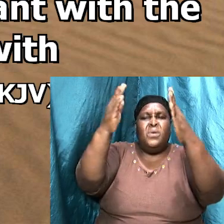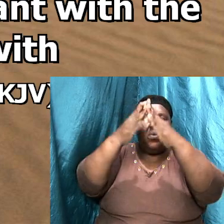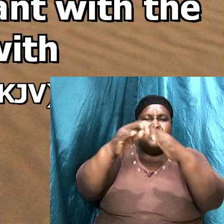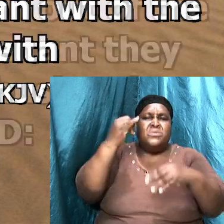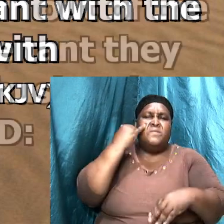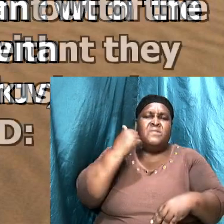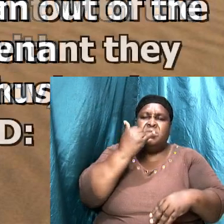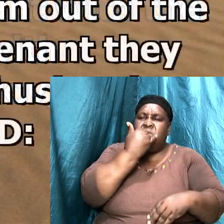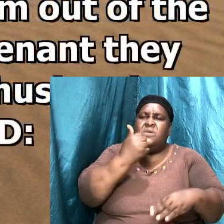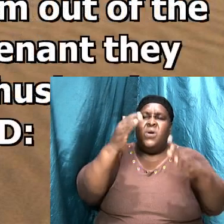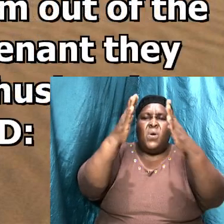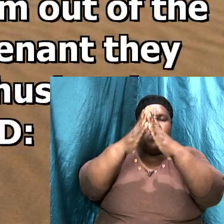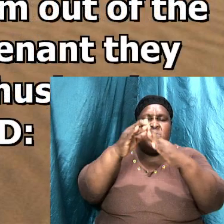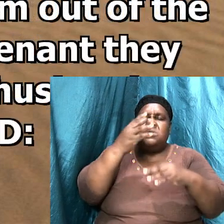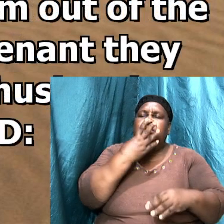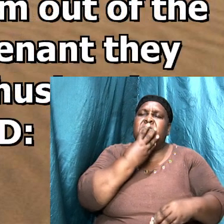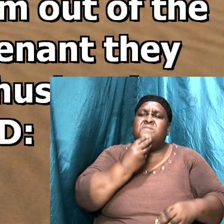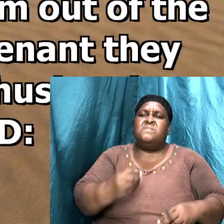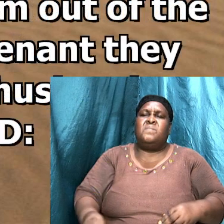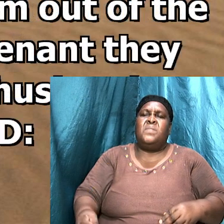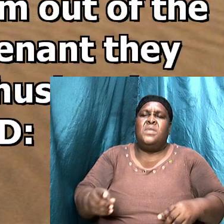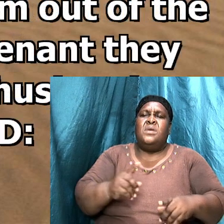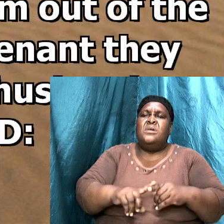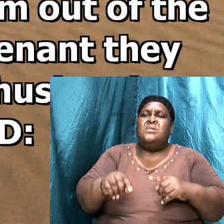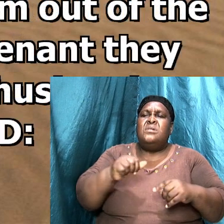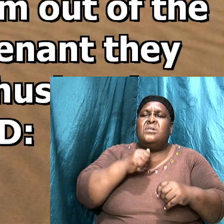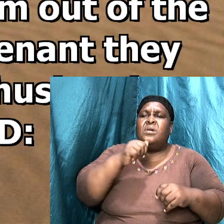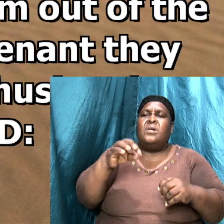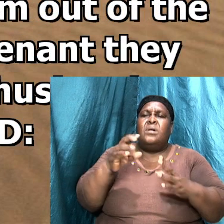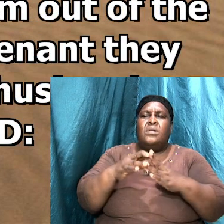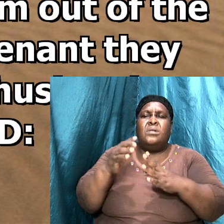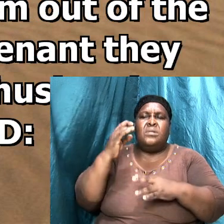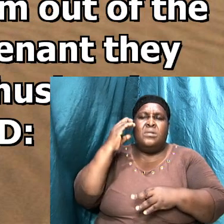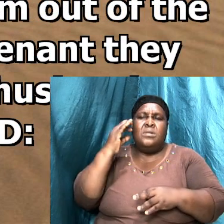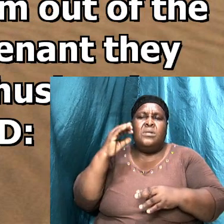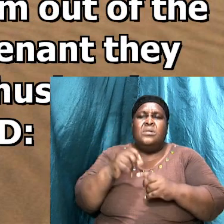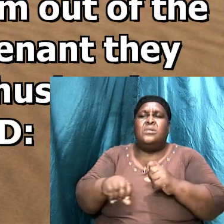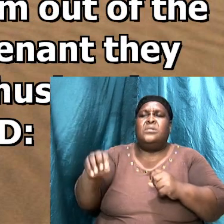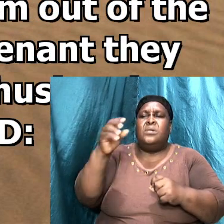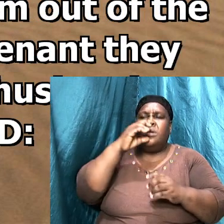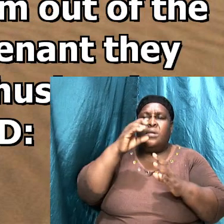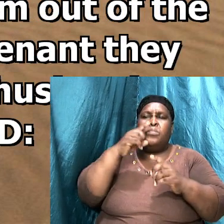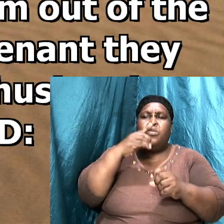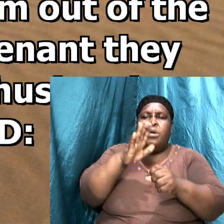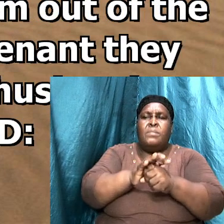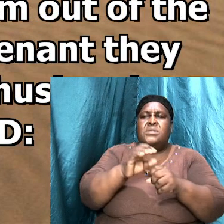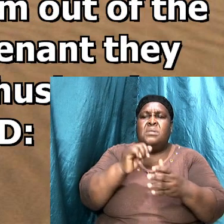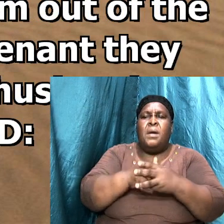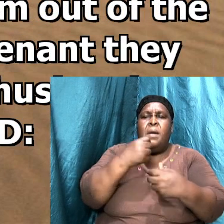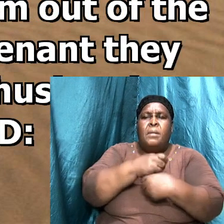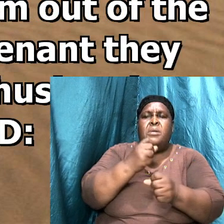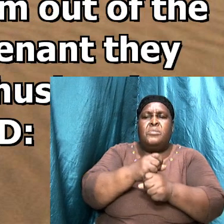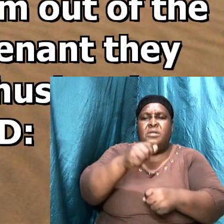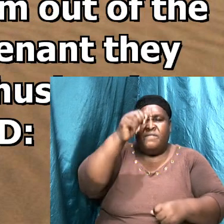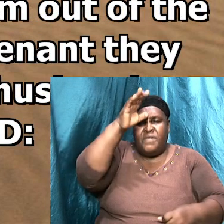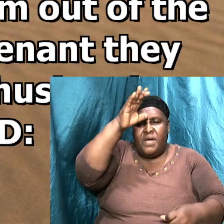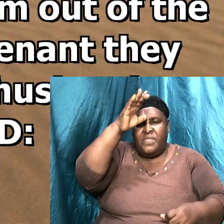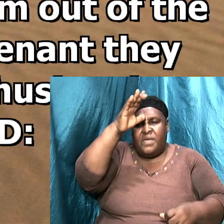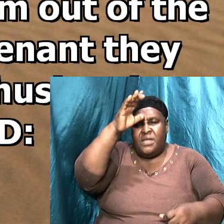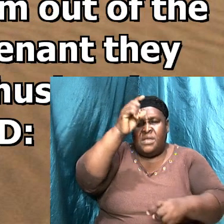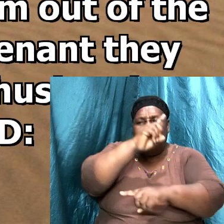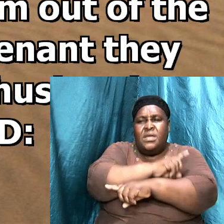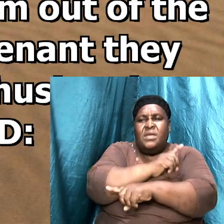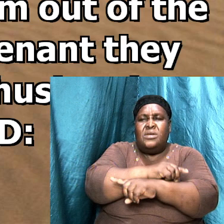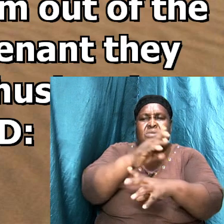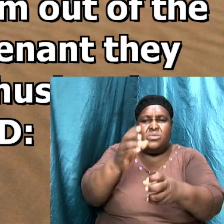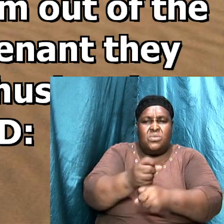of Judah not according to the covenant that I made with your fathers in the day that I took them